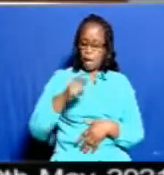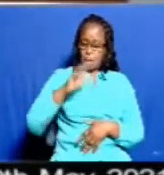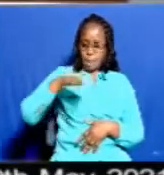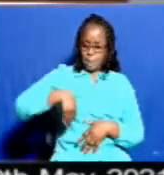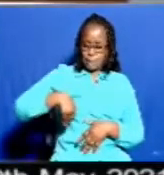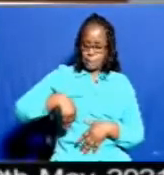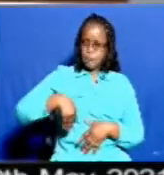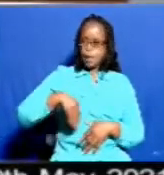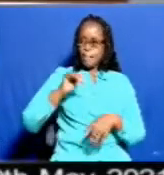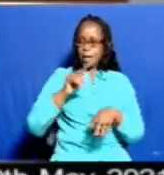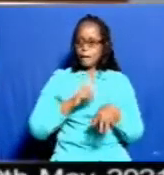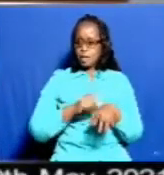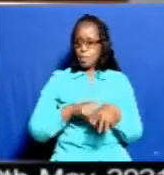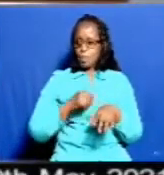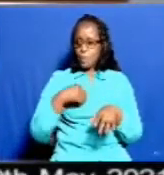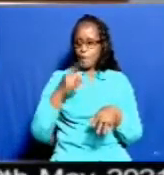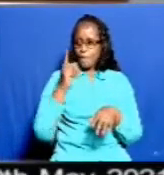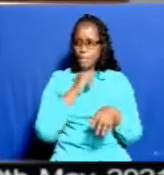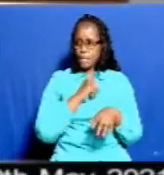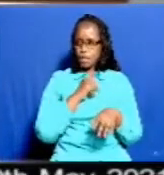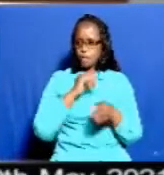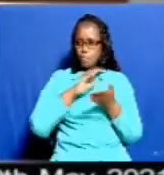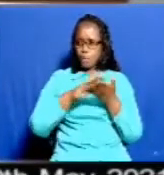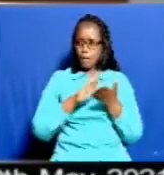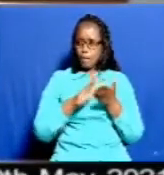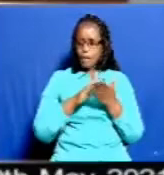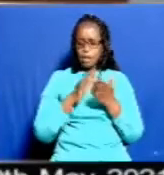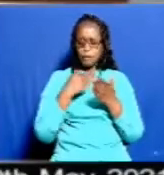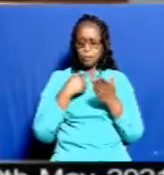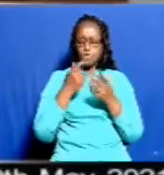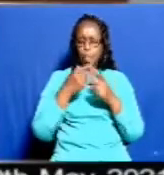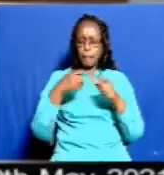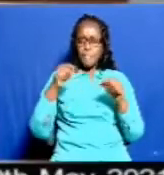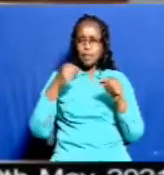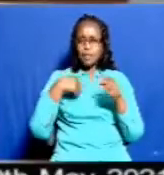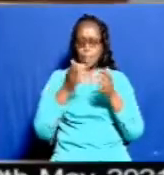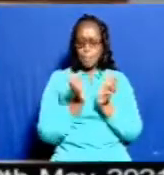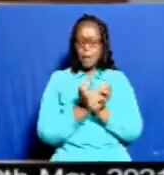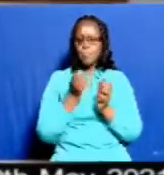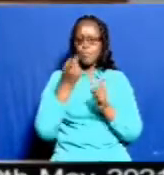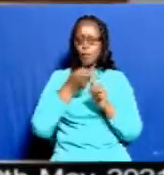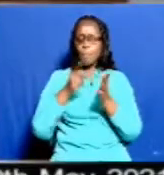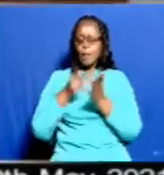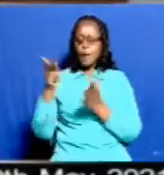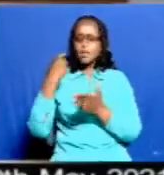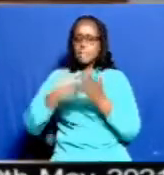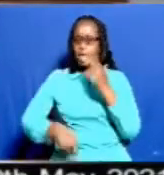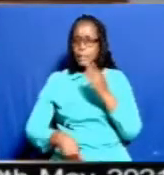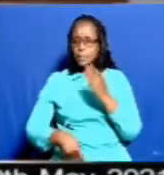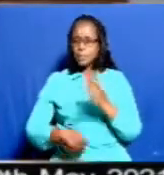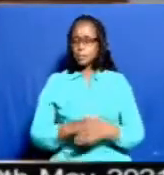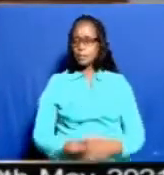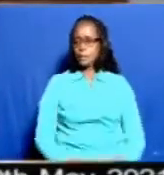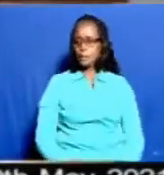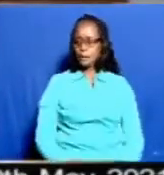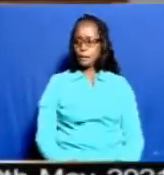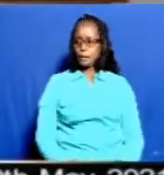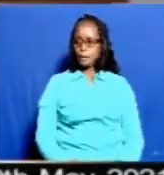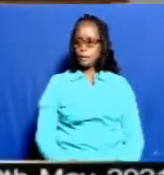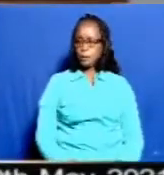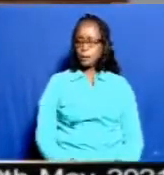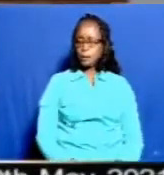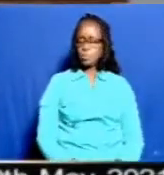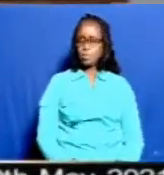time, we had exempted Japanese companies, Japanese consultants from paying taxation, Honorable Speaker. And I was saying, with that, I